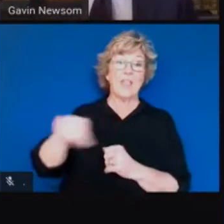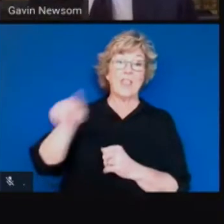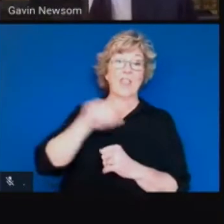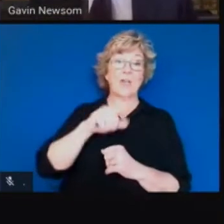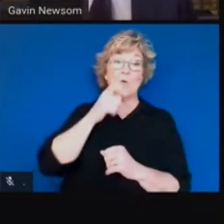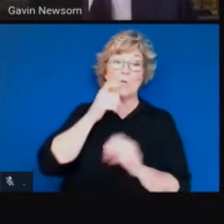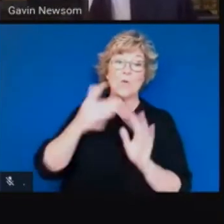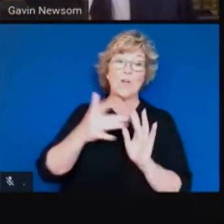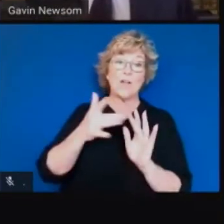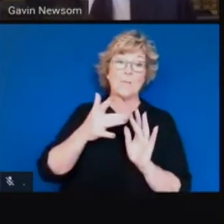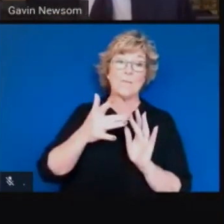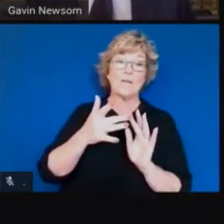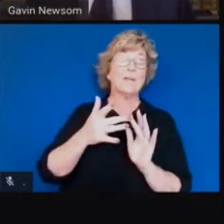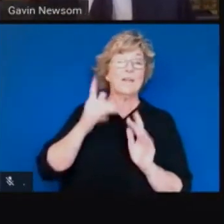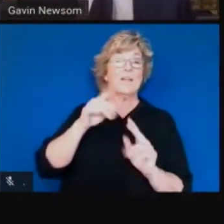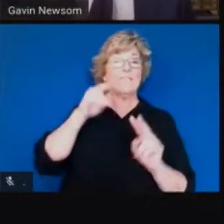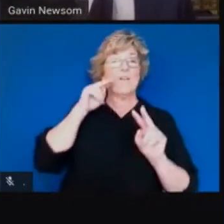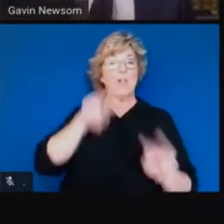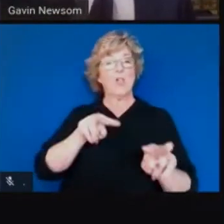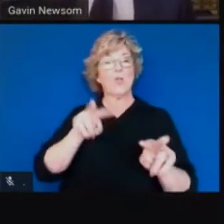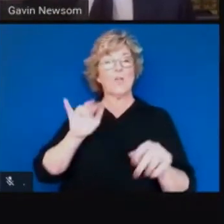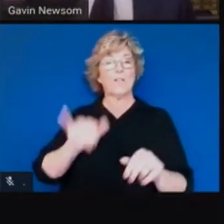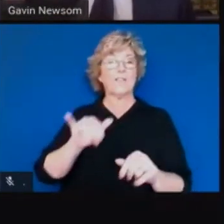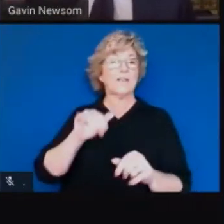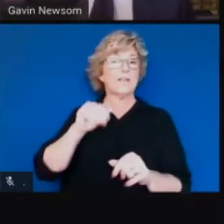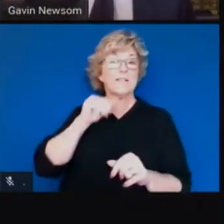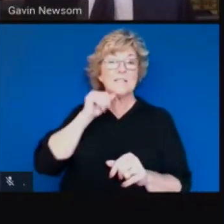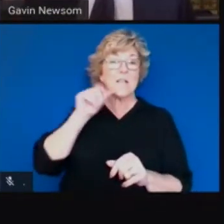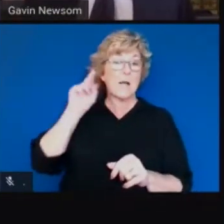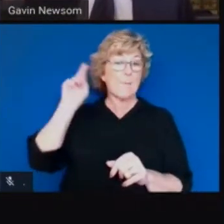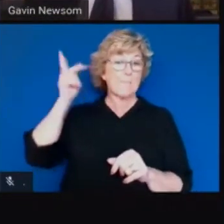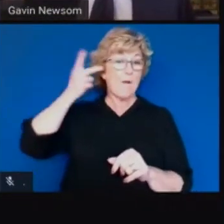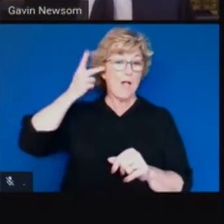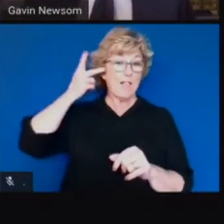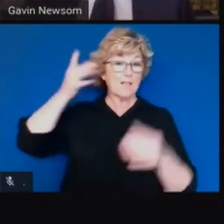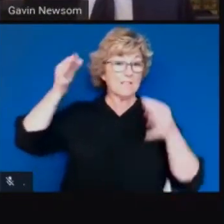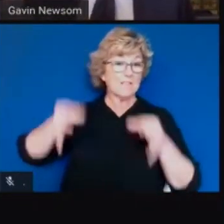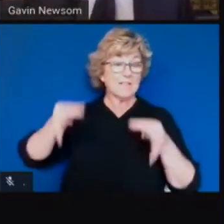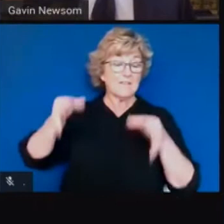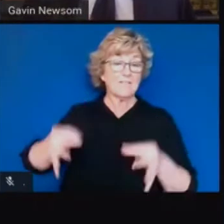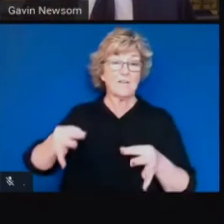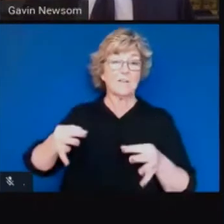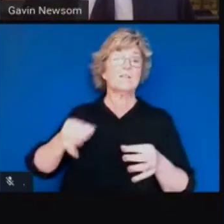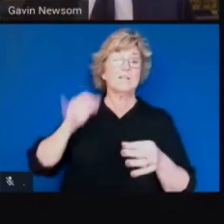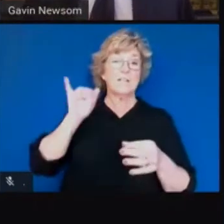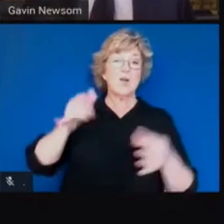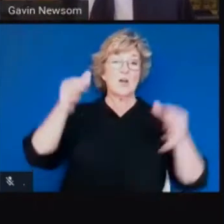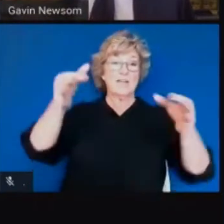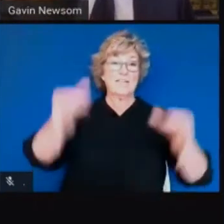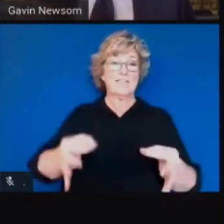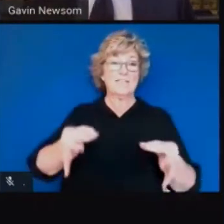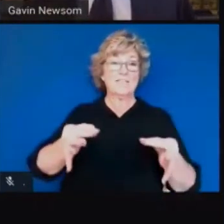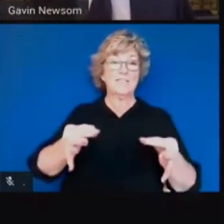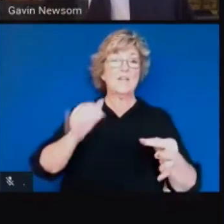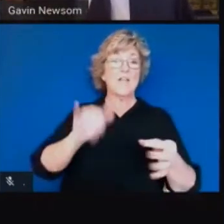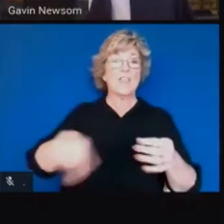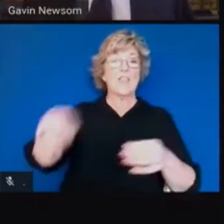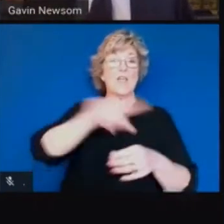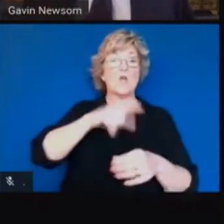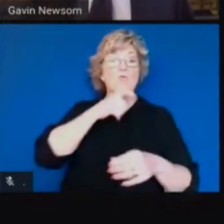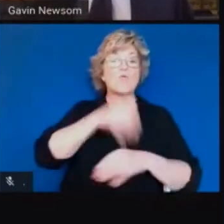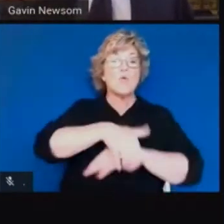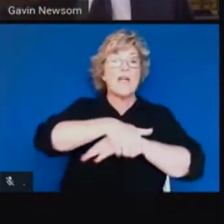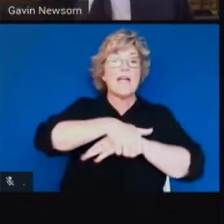me. I'm saying, here's what you need to tune in on. These are not political decisions we're making top down. These are decisions that the experts